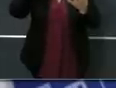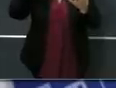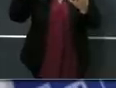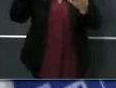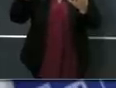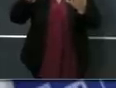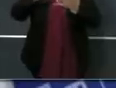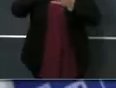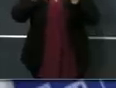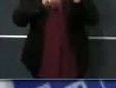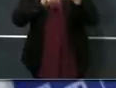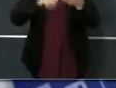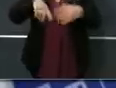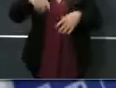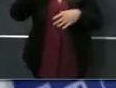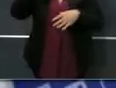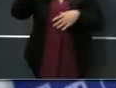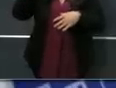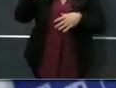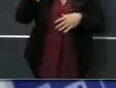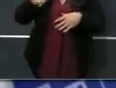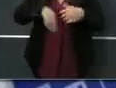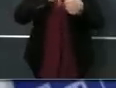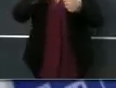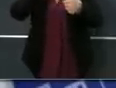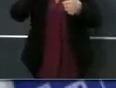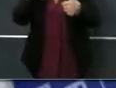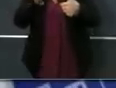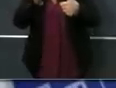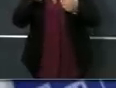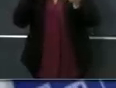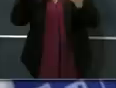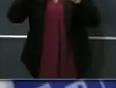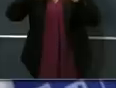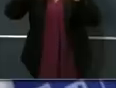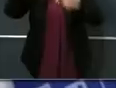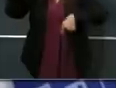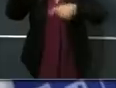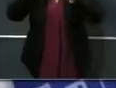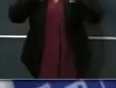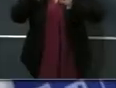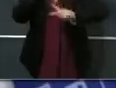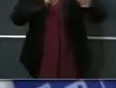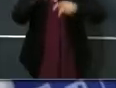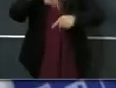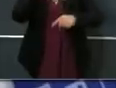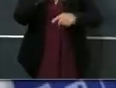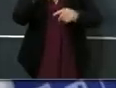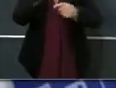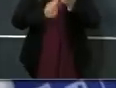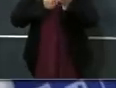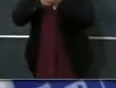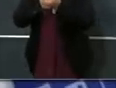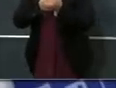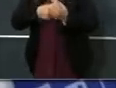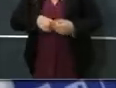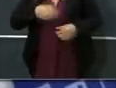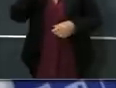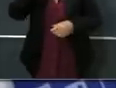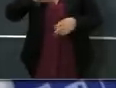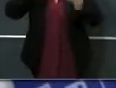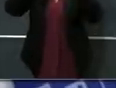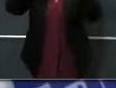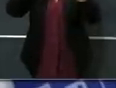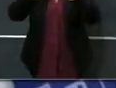Cook, Akiko and Jerry Yang, and so many others. We all know that education is fundamental to